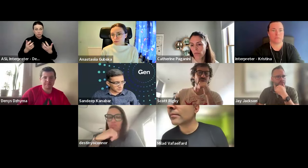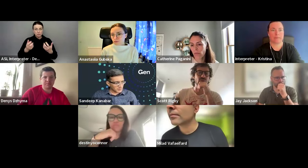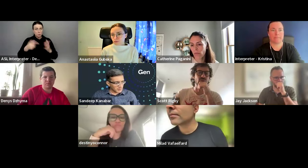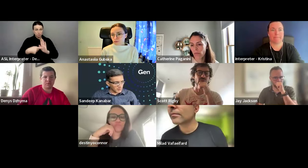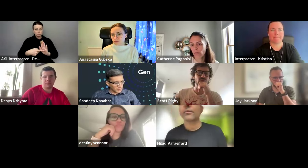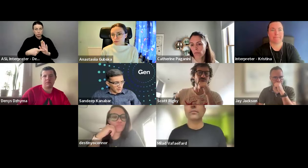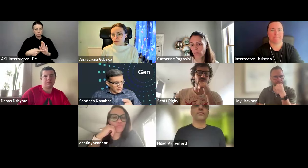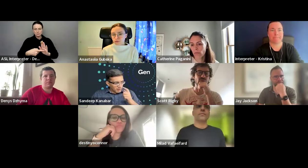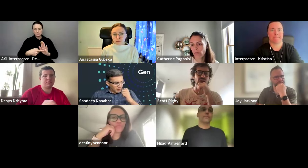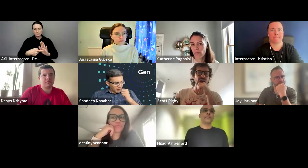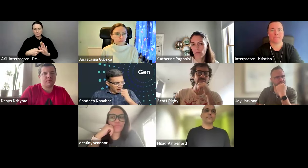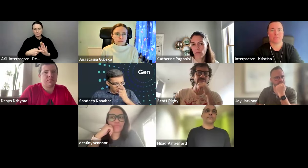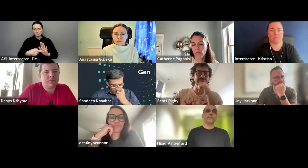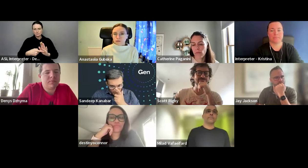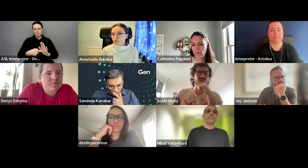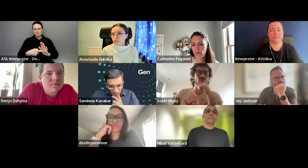to